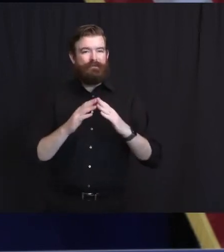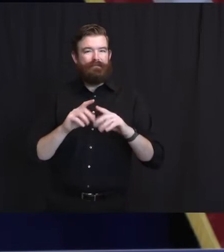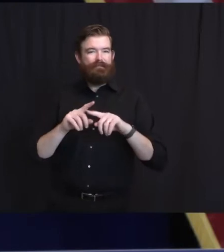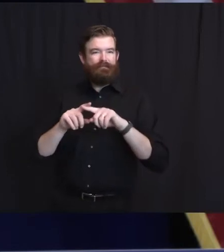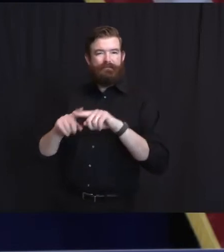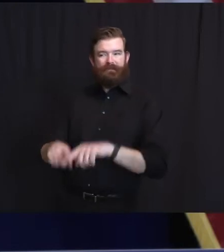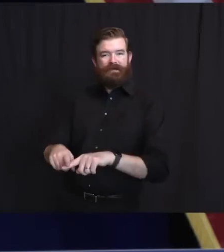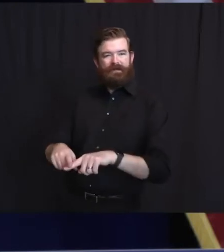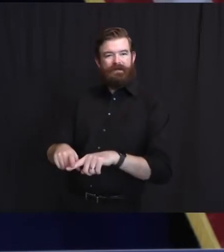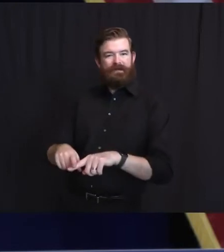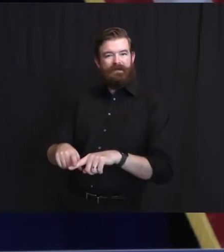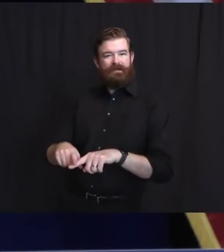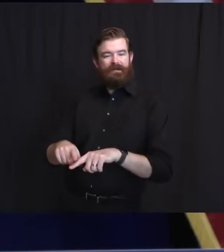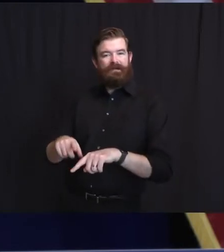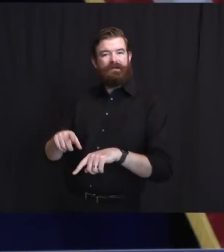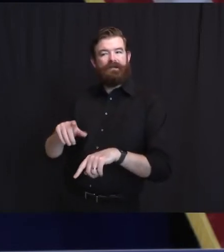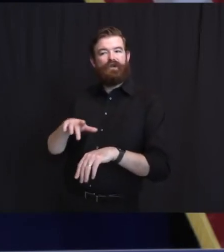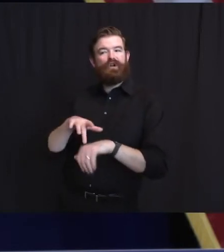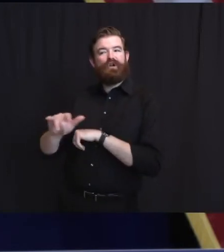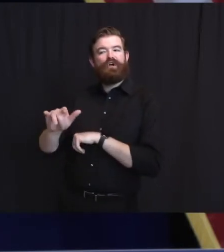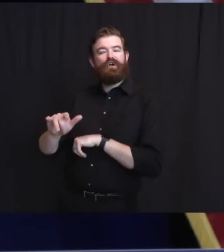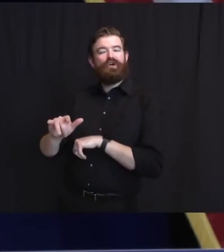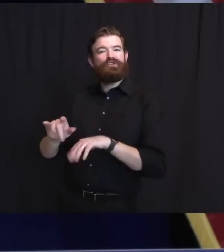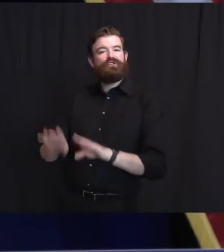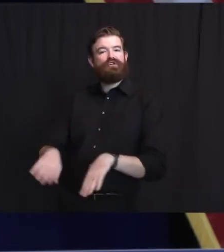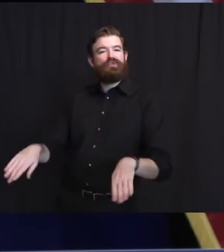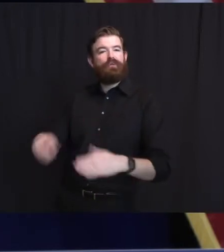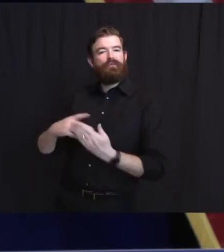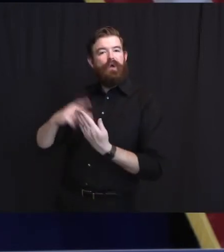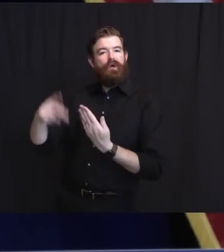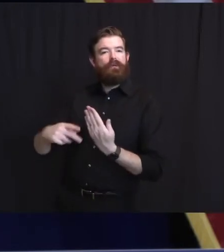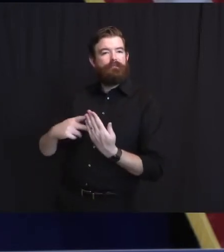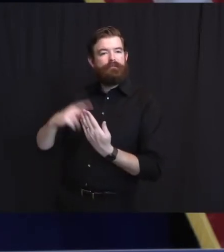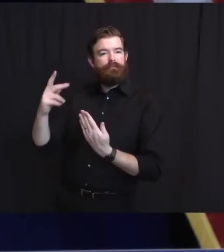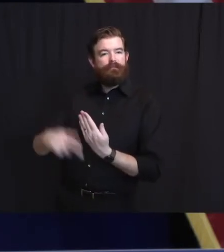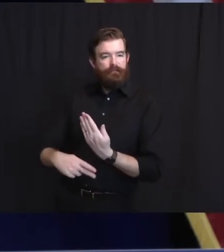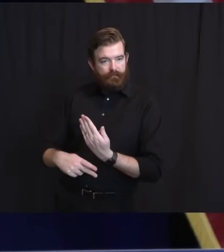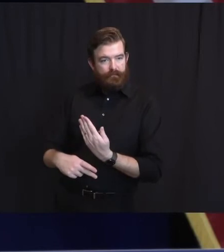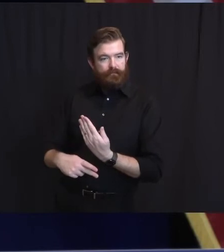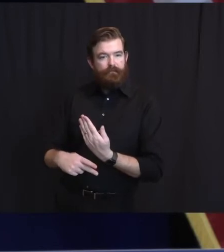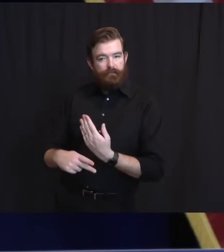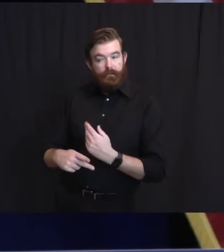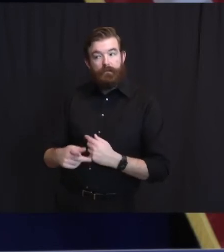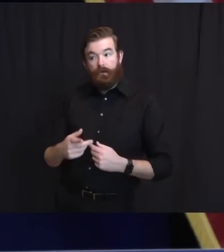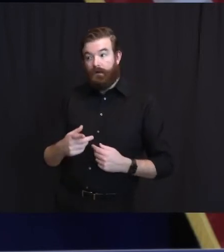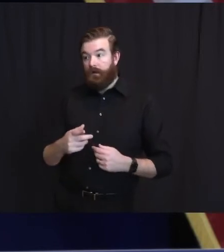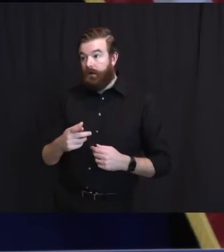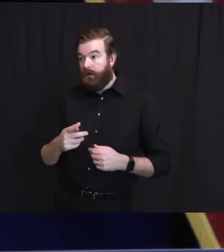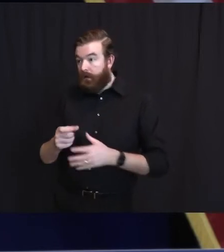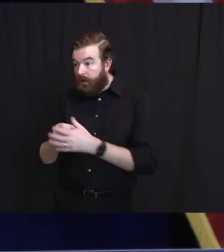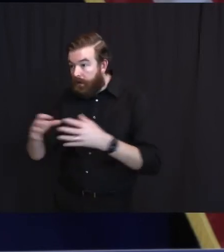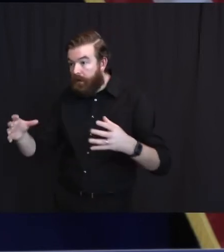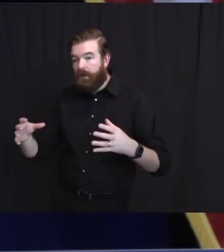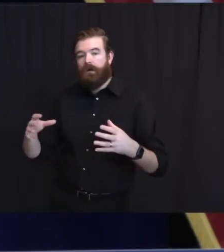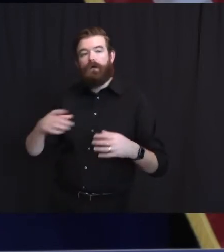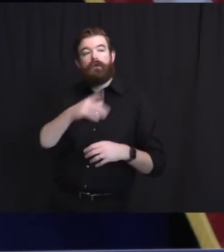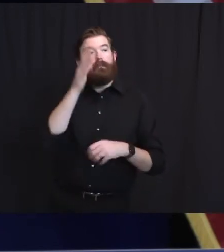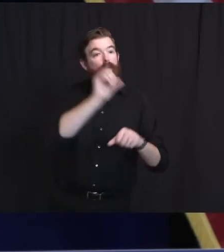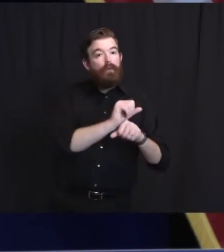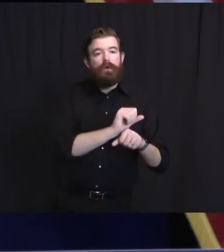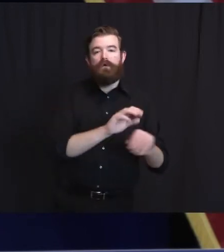education to participate in our society and economy. The awards announced today will further